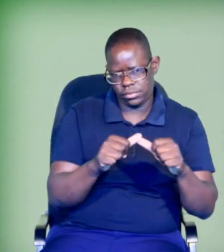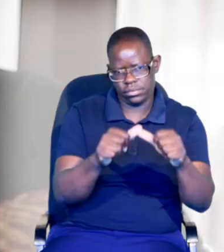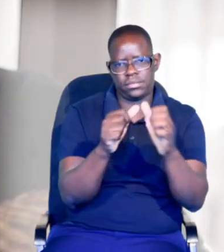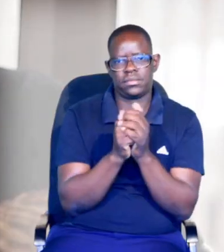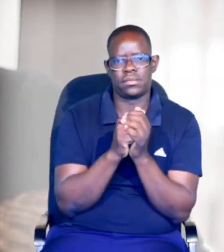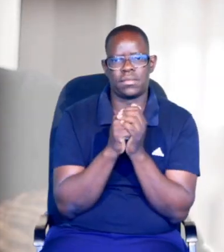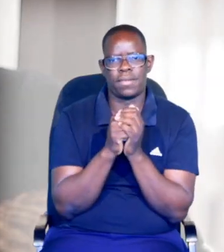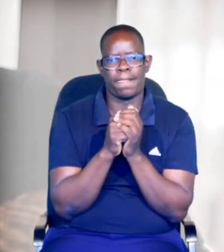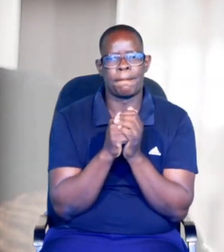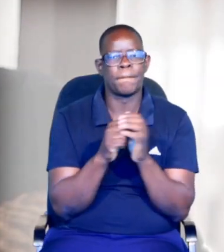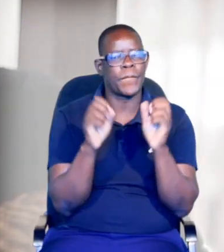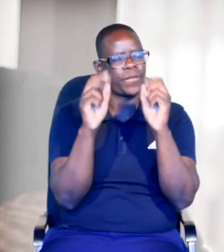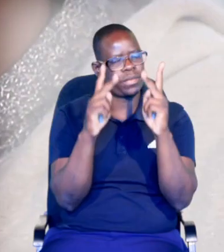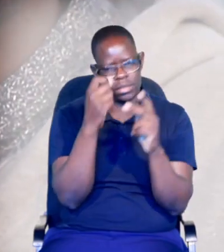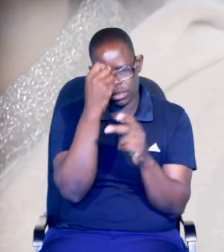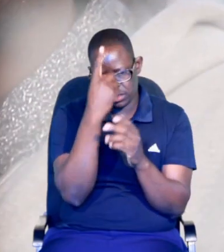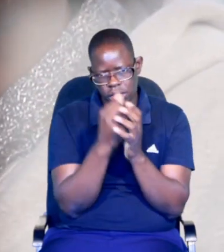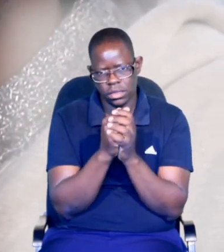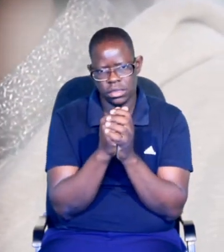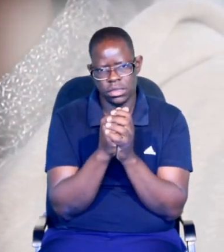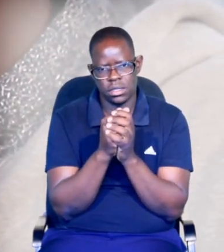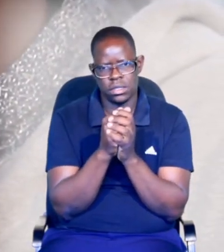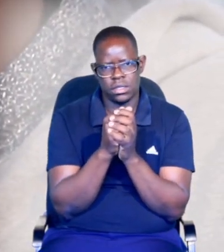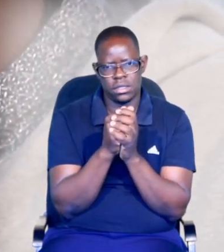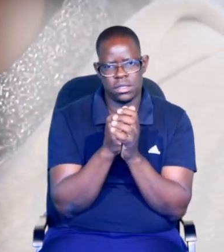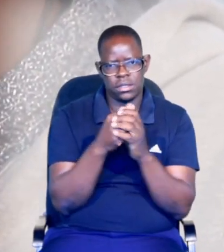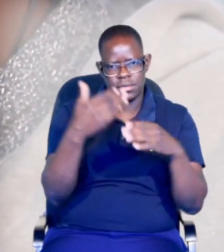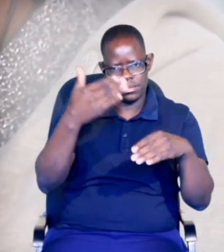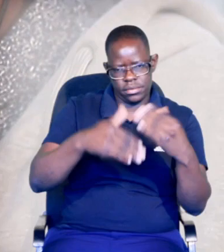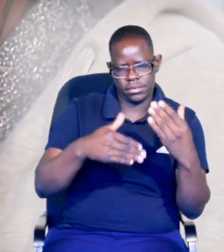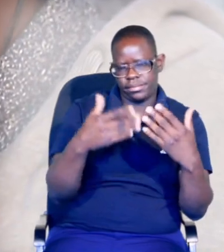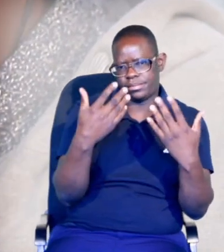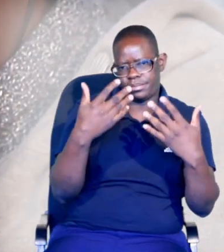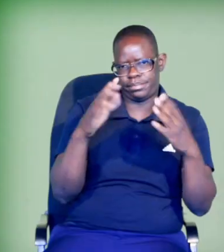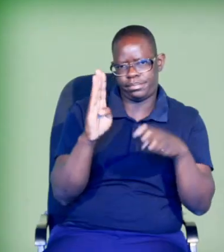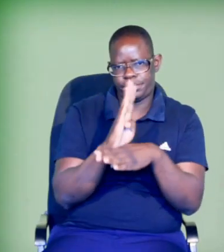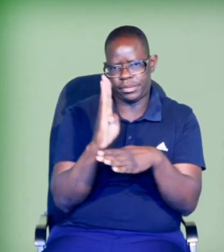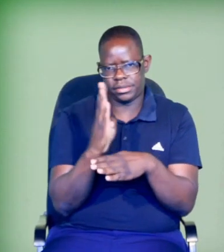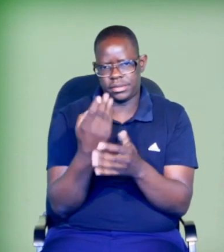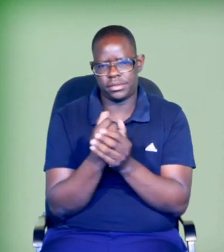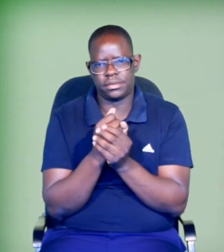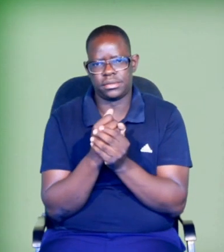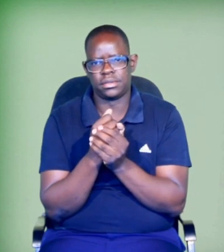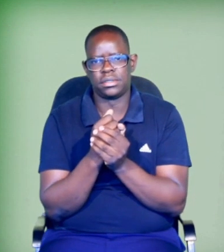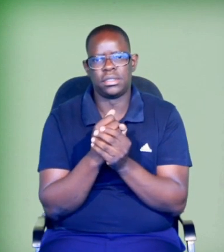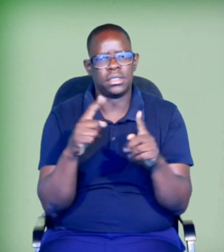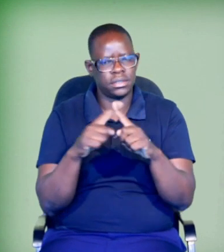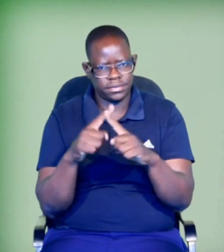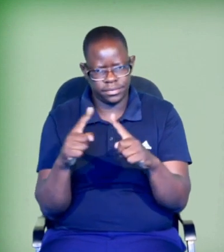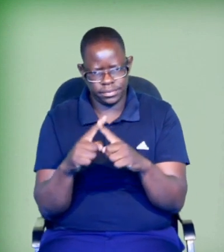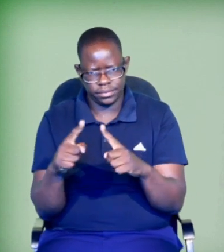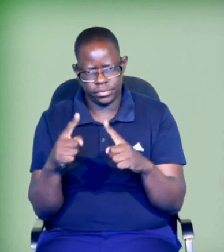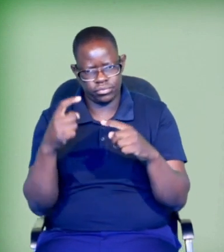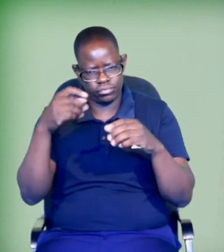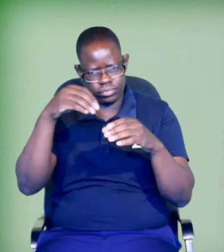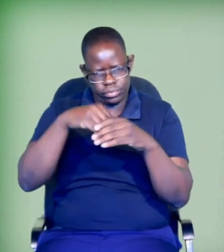fields. I get it. We also find specialization between business concerns. This is where different businesses within